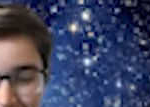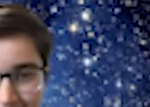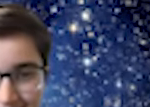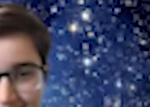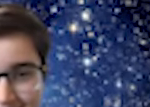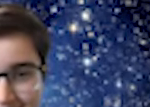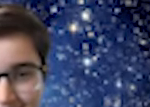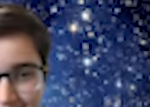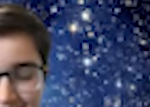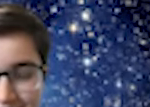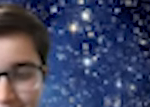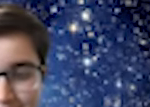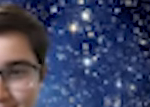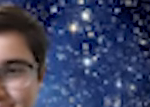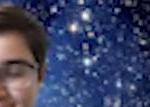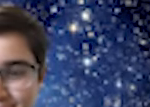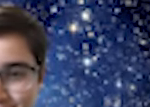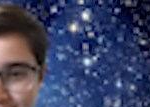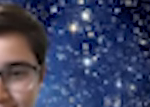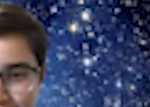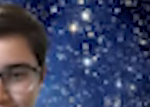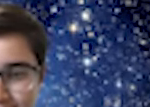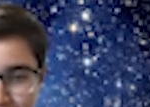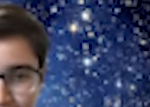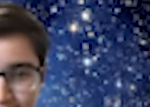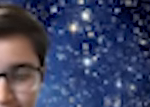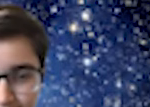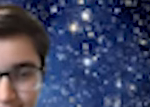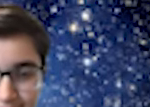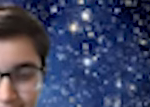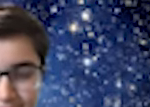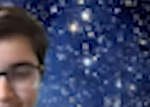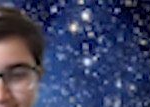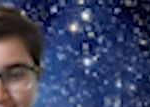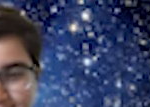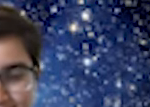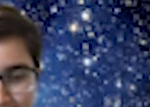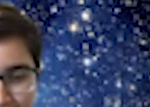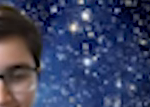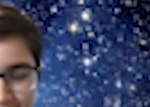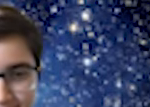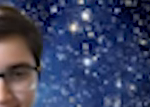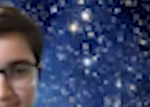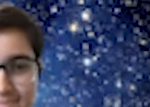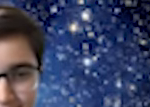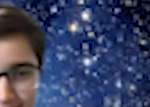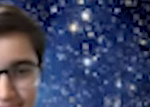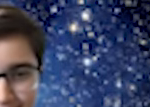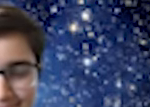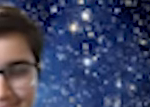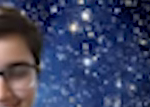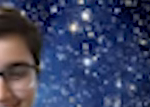briefly, IceCube is a cubic kilometer of ice that we're using to look for astrophysical neutrinos,